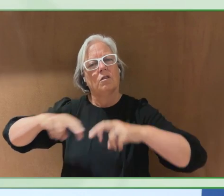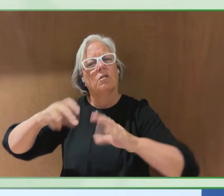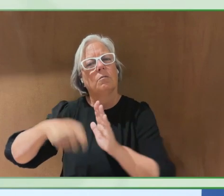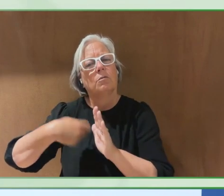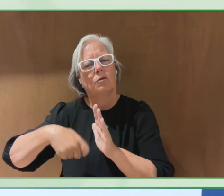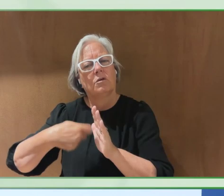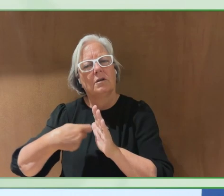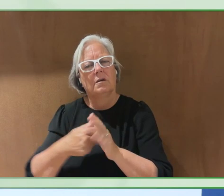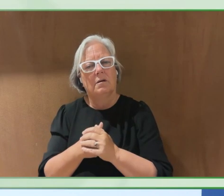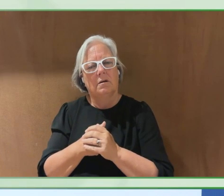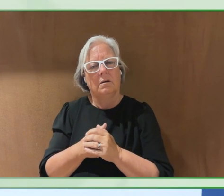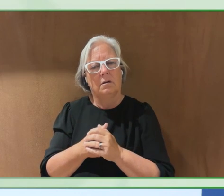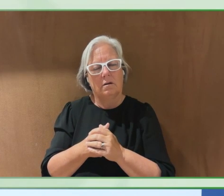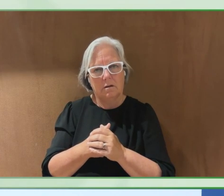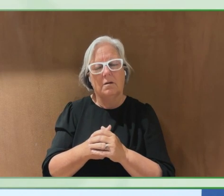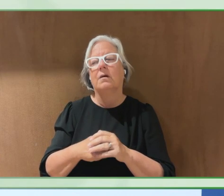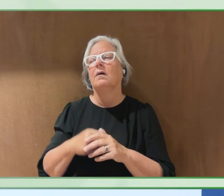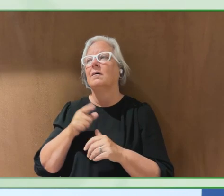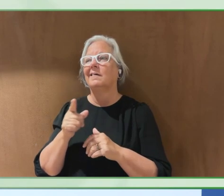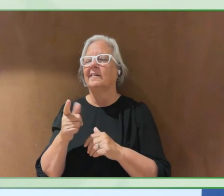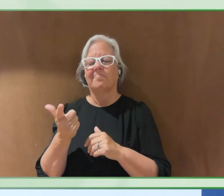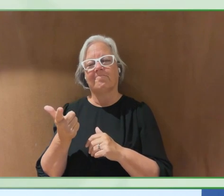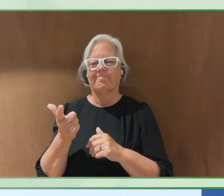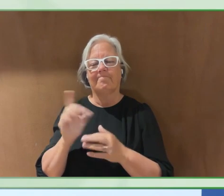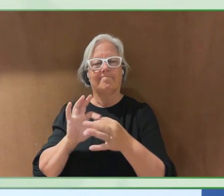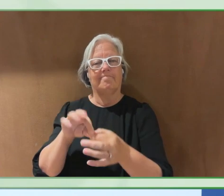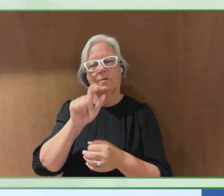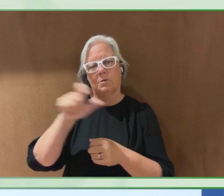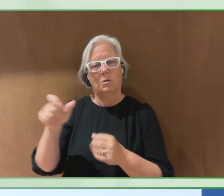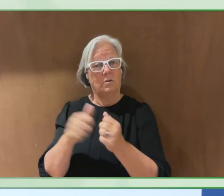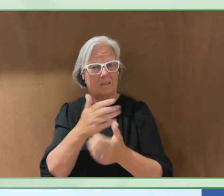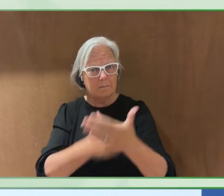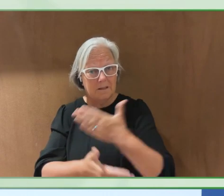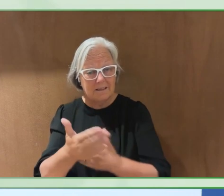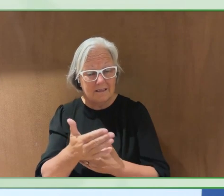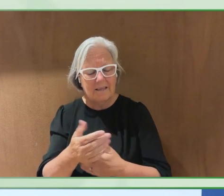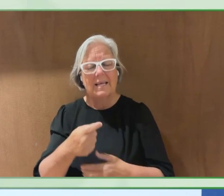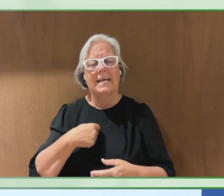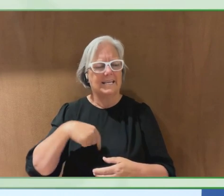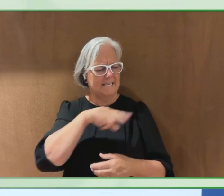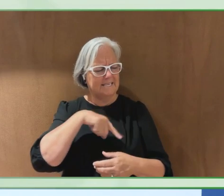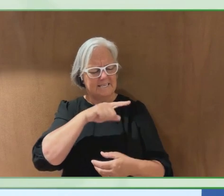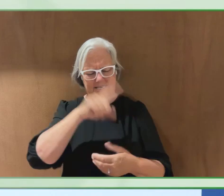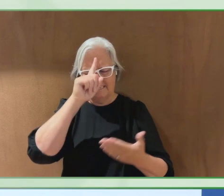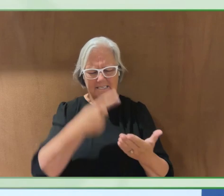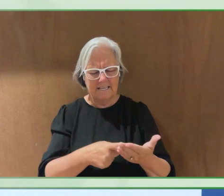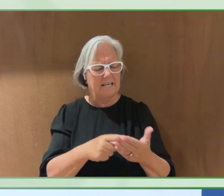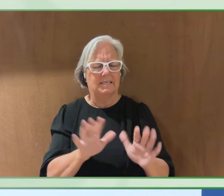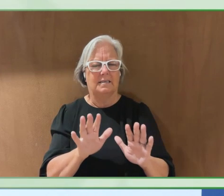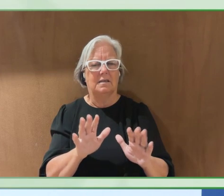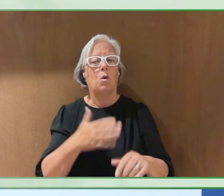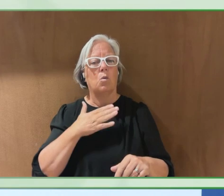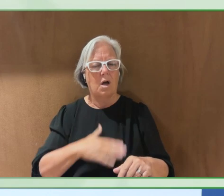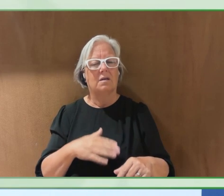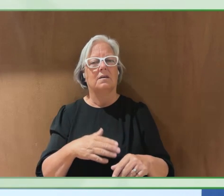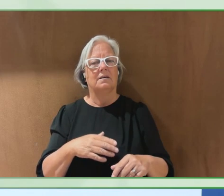limited data relating the situation of persons with disabilities, we decided to start conducting research projects.